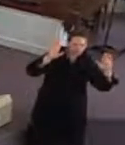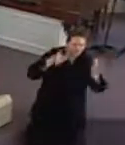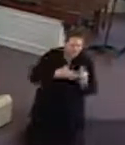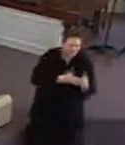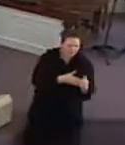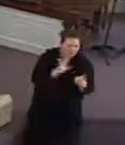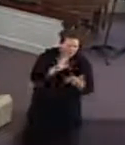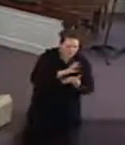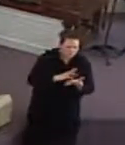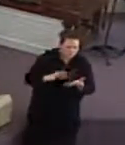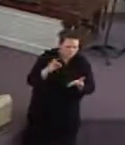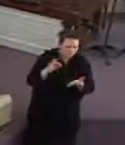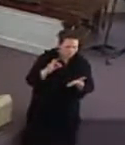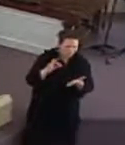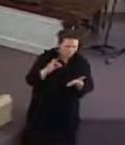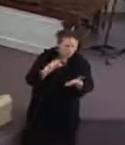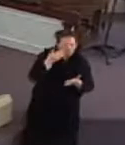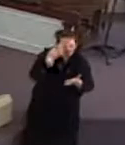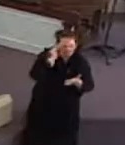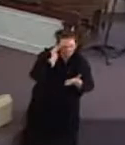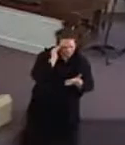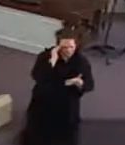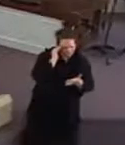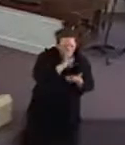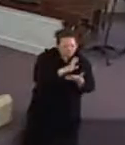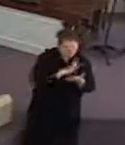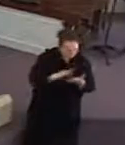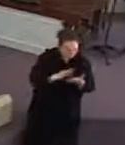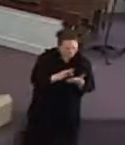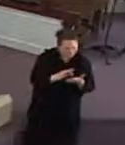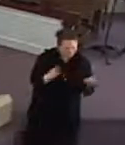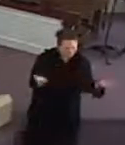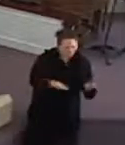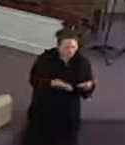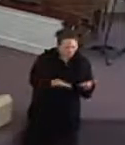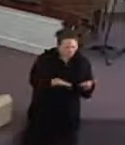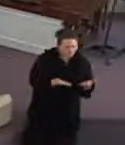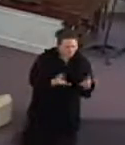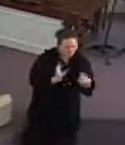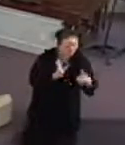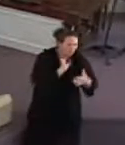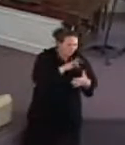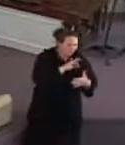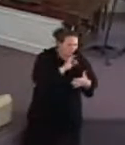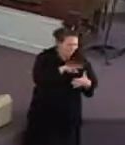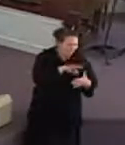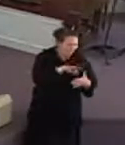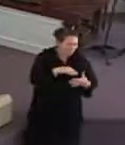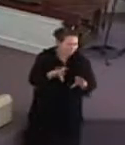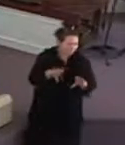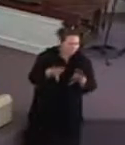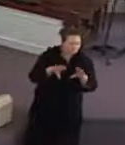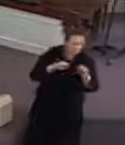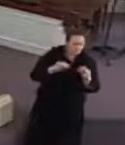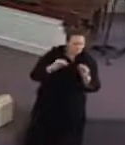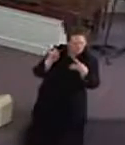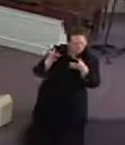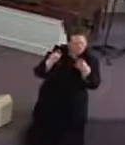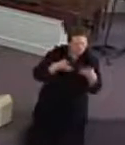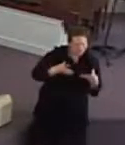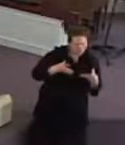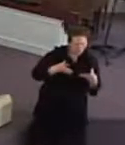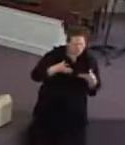your Spirit and mind the things of the Spirit, that we would be the benefactors, that we would be blessed. We ask you, Lord, to speak to